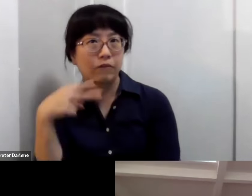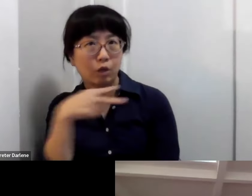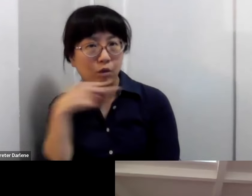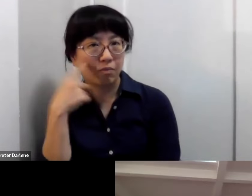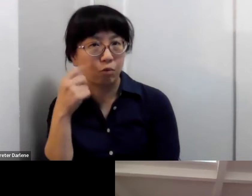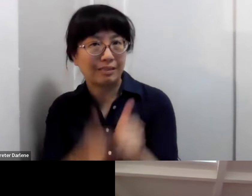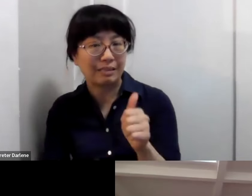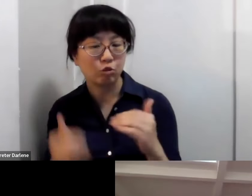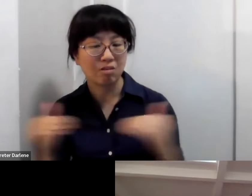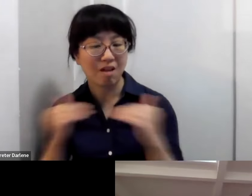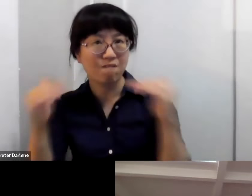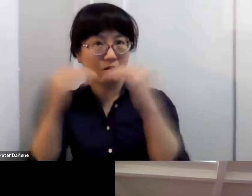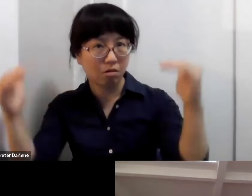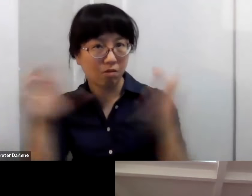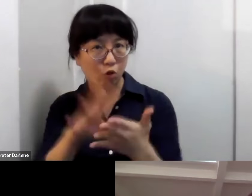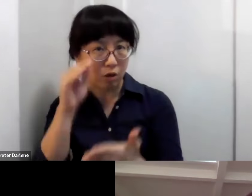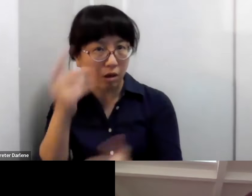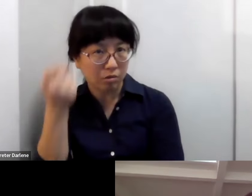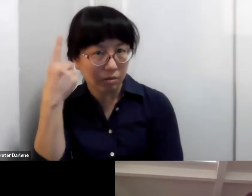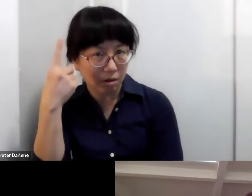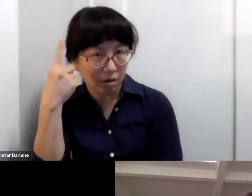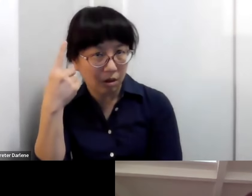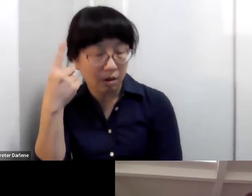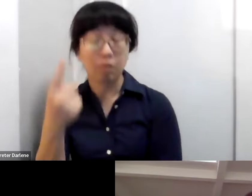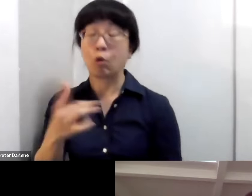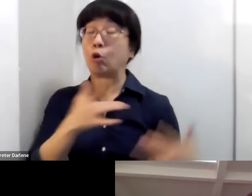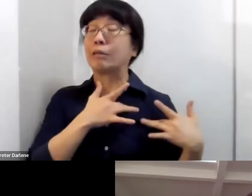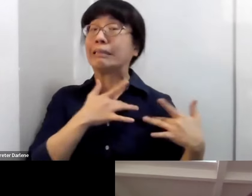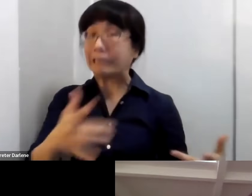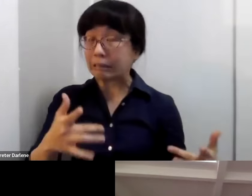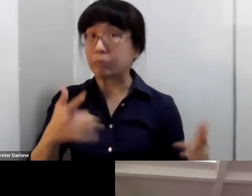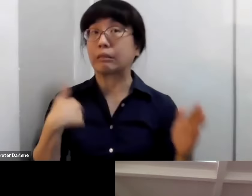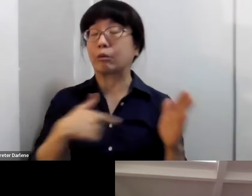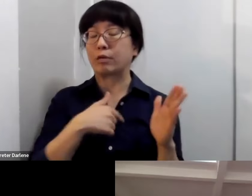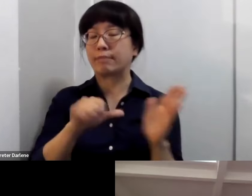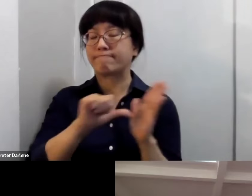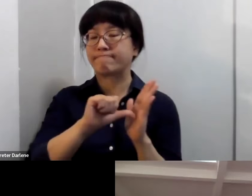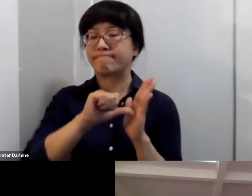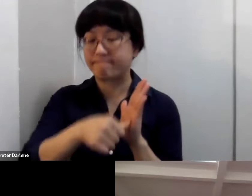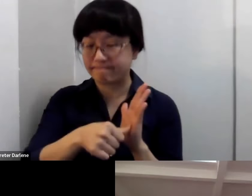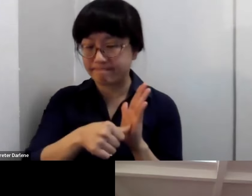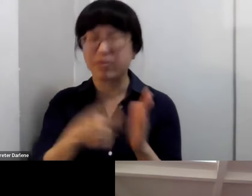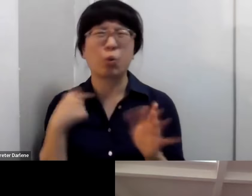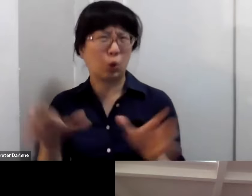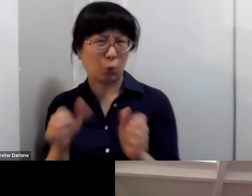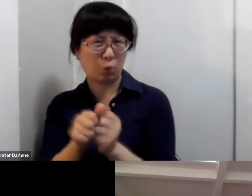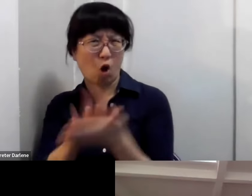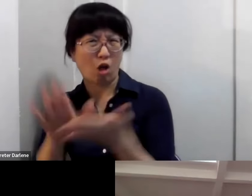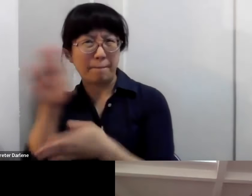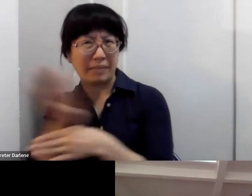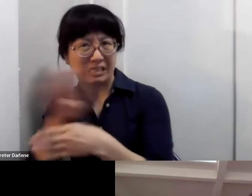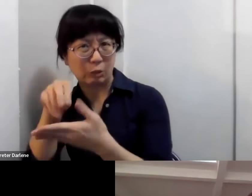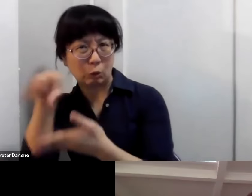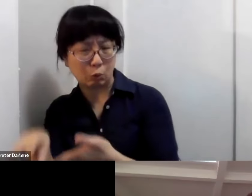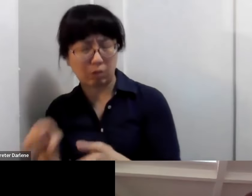of learning or understanding. And typically what we're pointing out there, and we do this often with our College of Business students too, is they start to notice